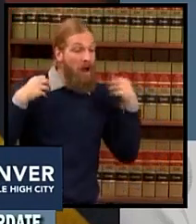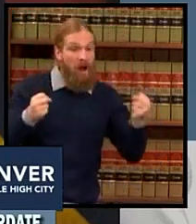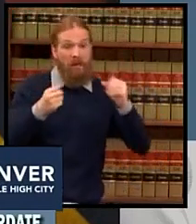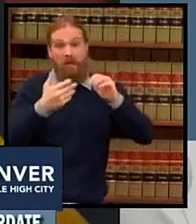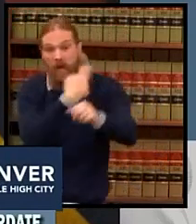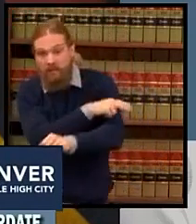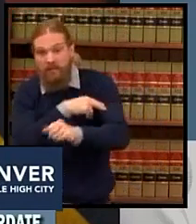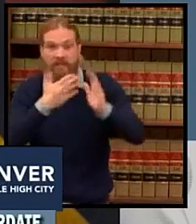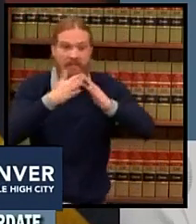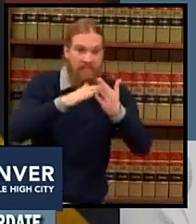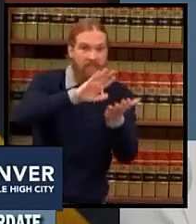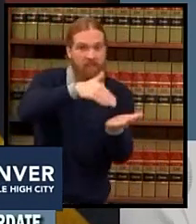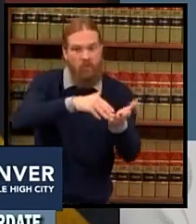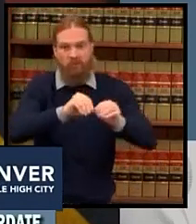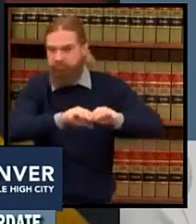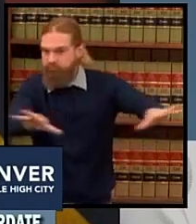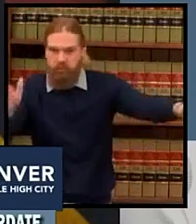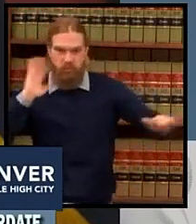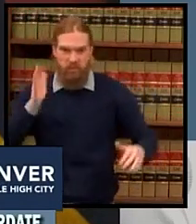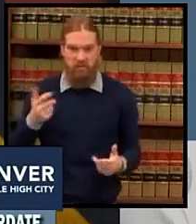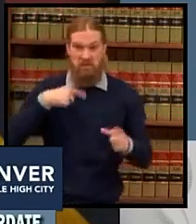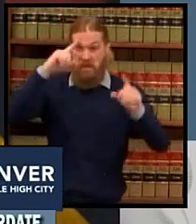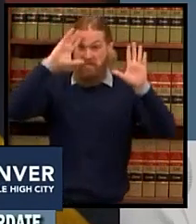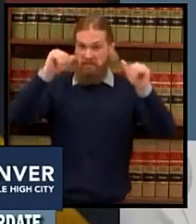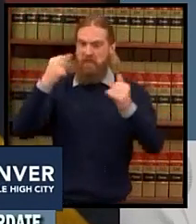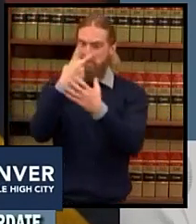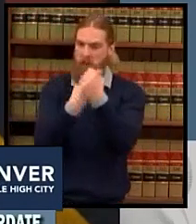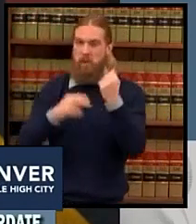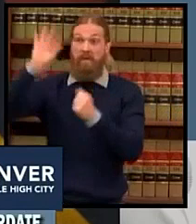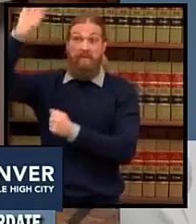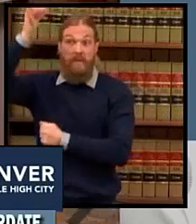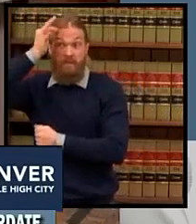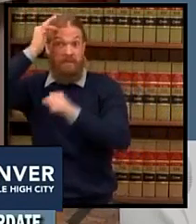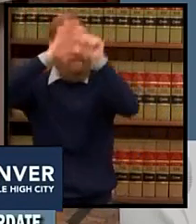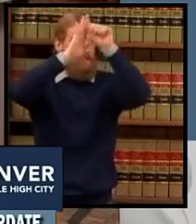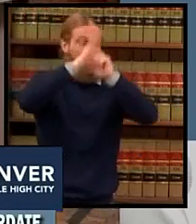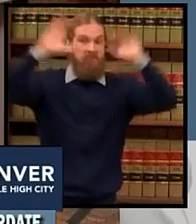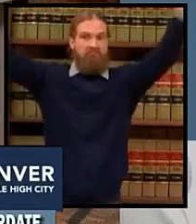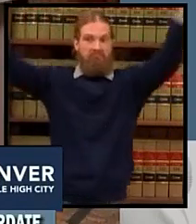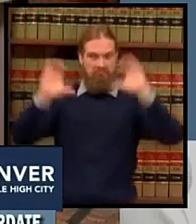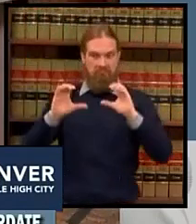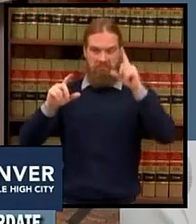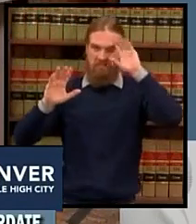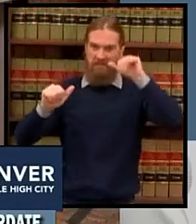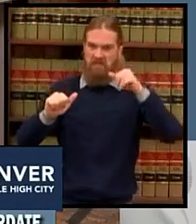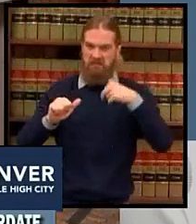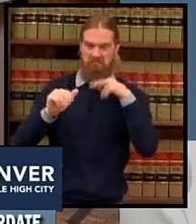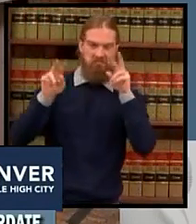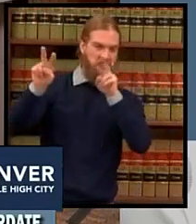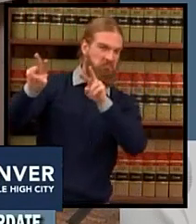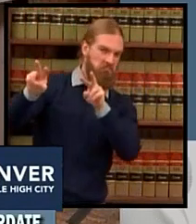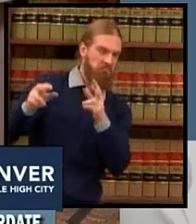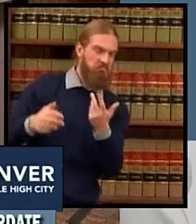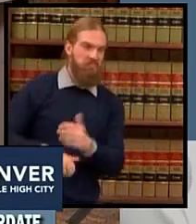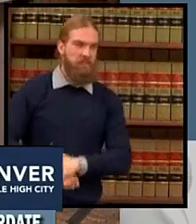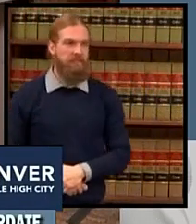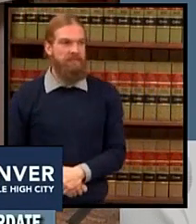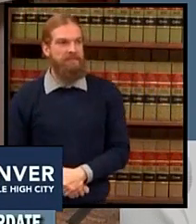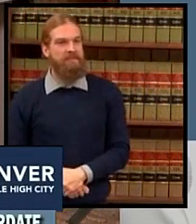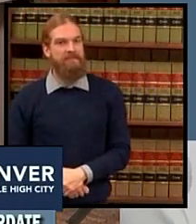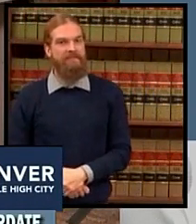is, or my anticipation is that we're going to see both throughout the pandemic. And let me just add the additional